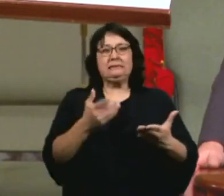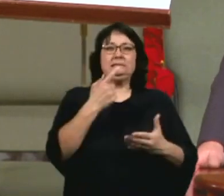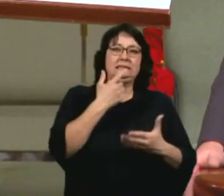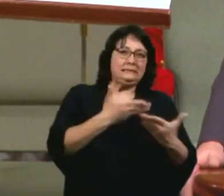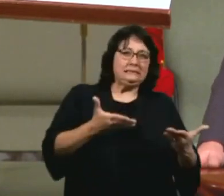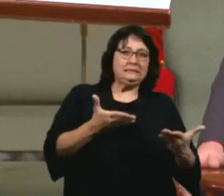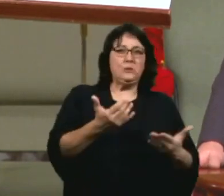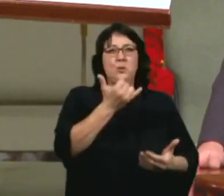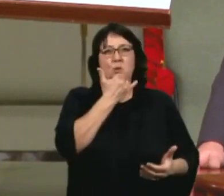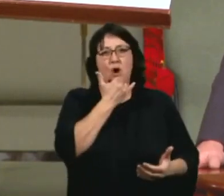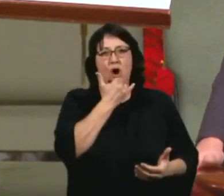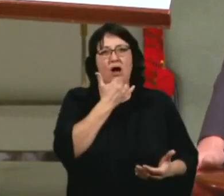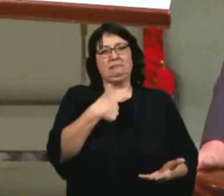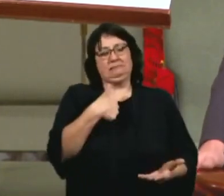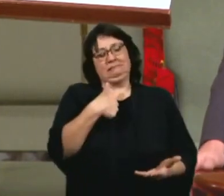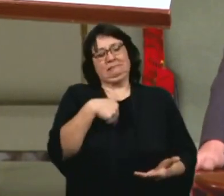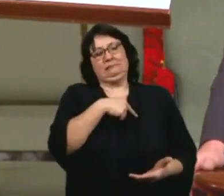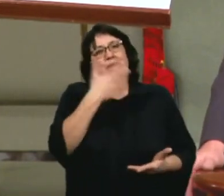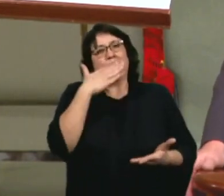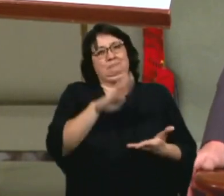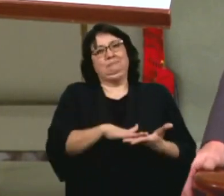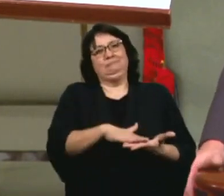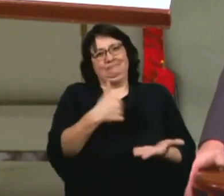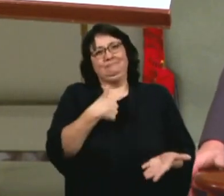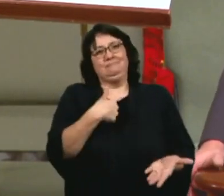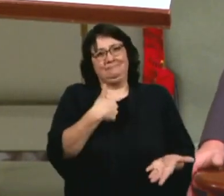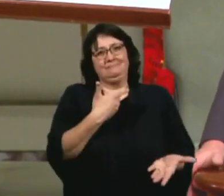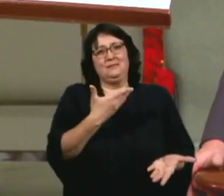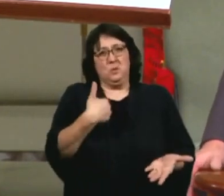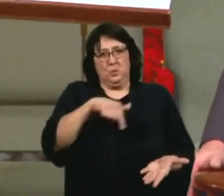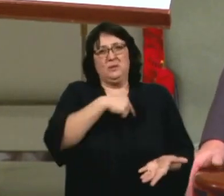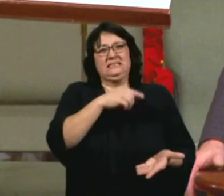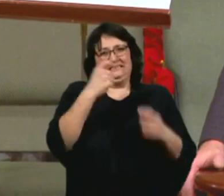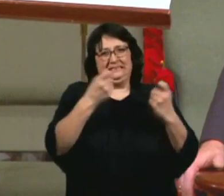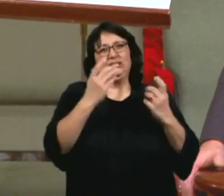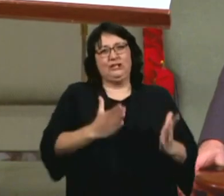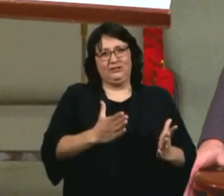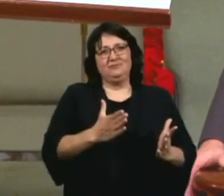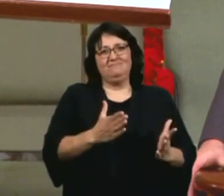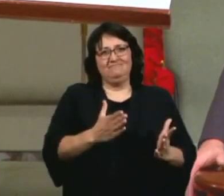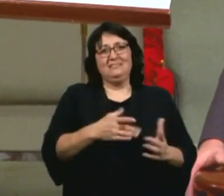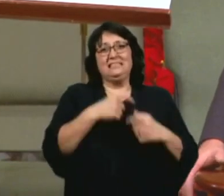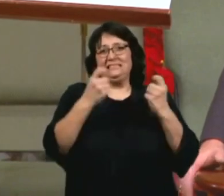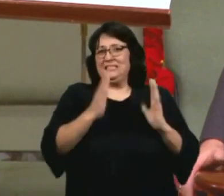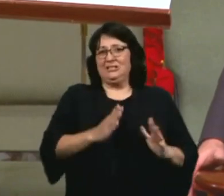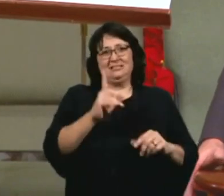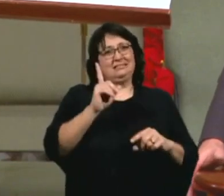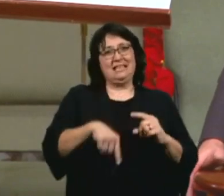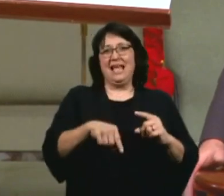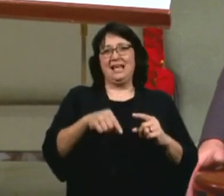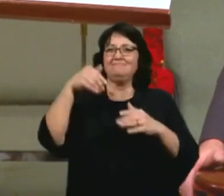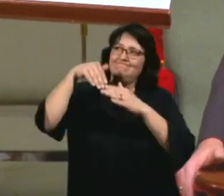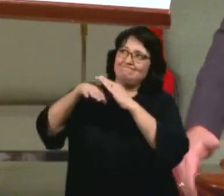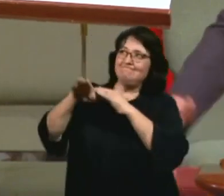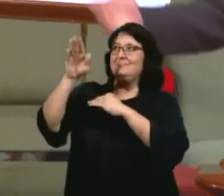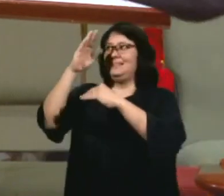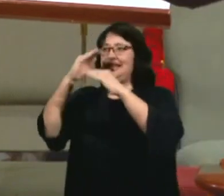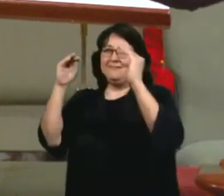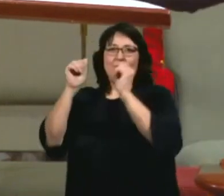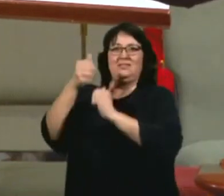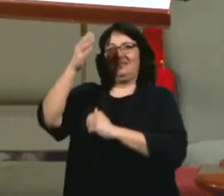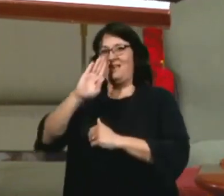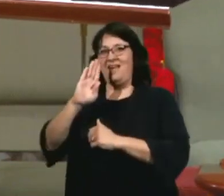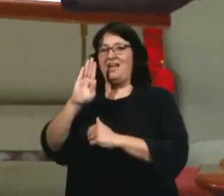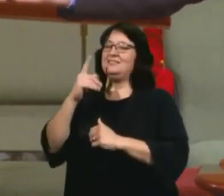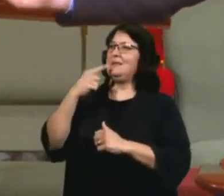are wrong and downright wicked. We're sinners. And sinners cannot prance into the presence of God and say,